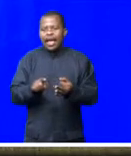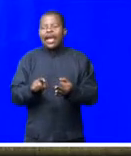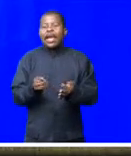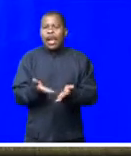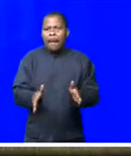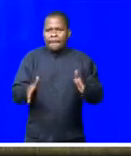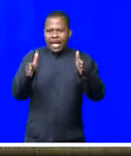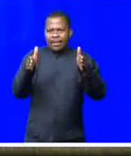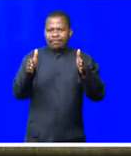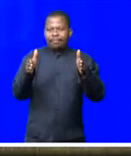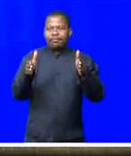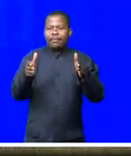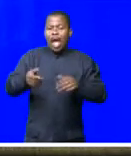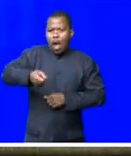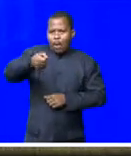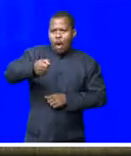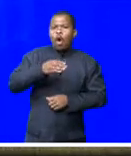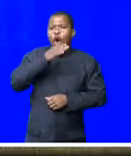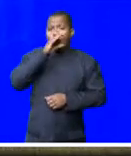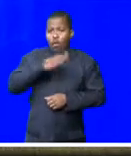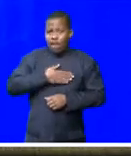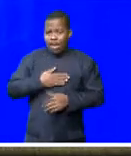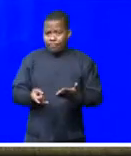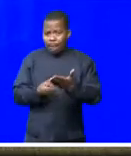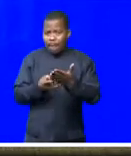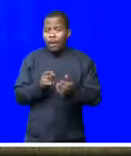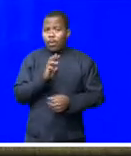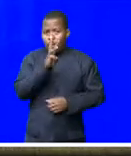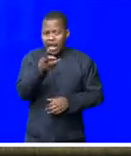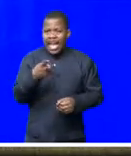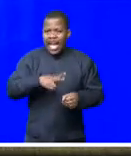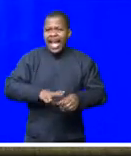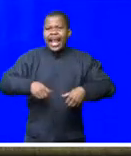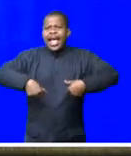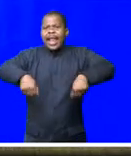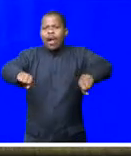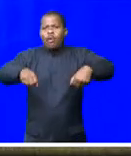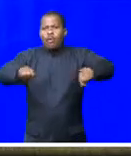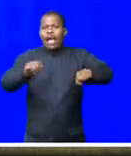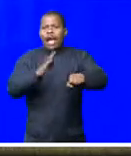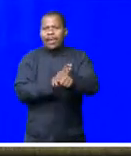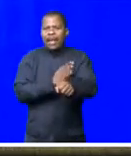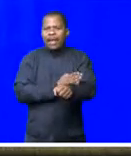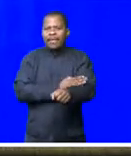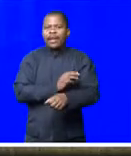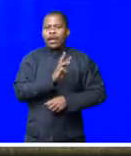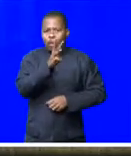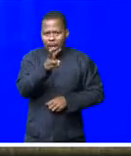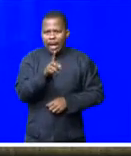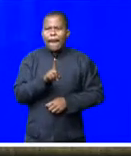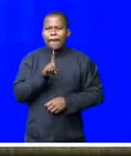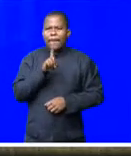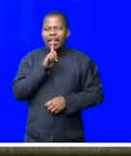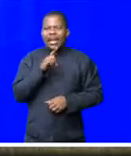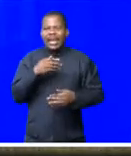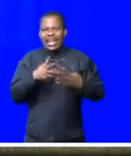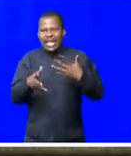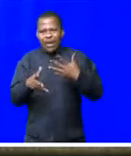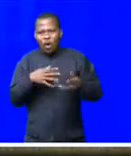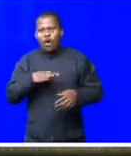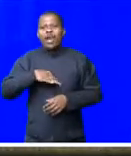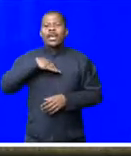lo umsebenzi lohamba nayo yonke lenkundla ngokuthi ke bekunqane asikakhona kubathatha